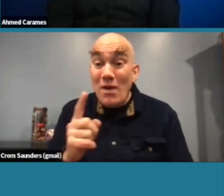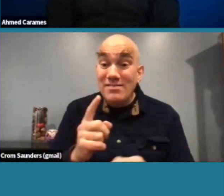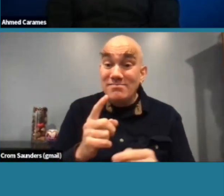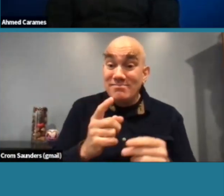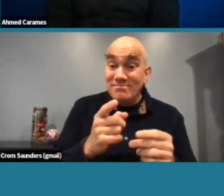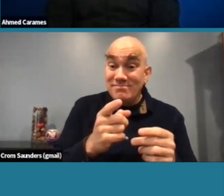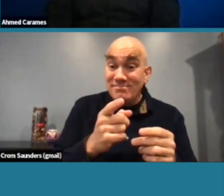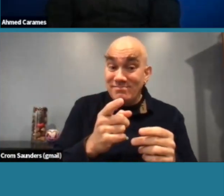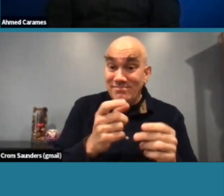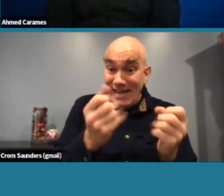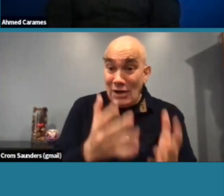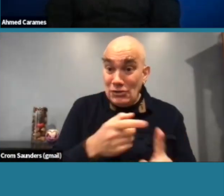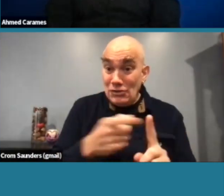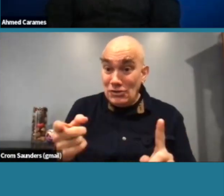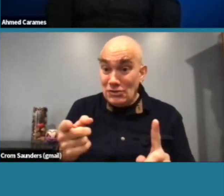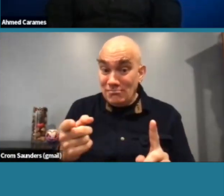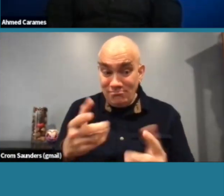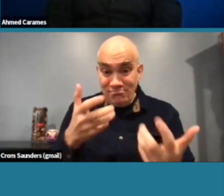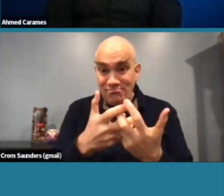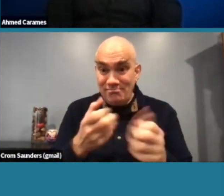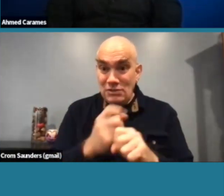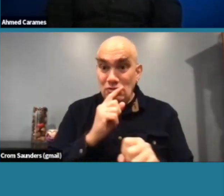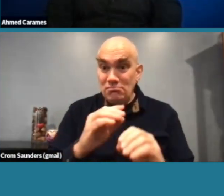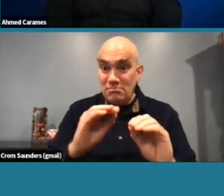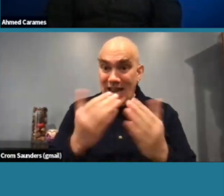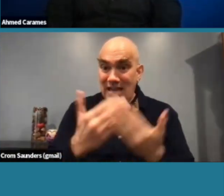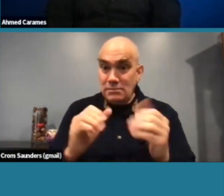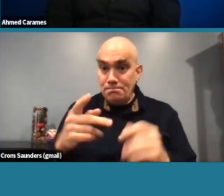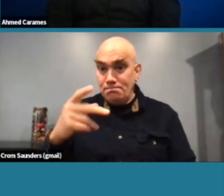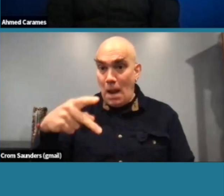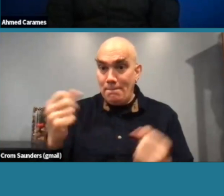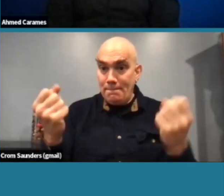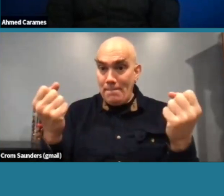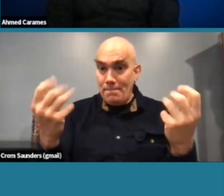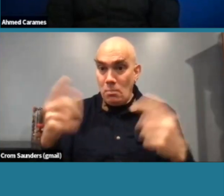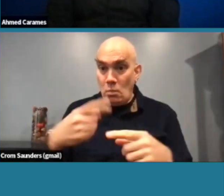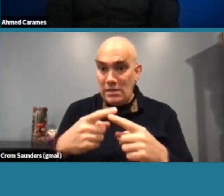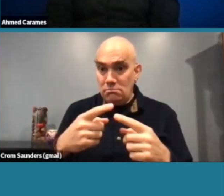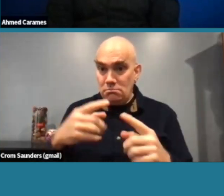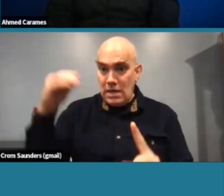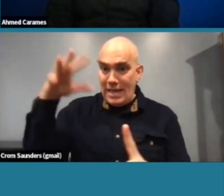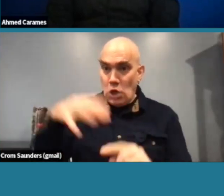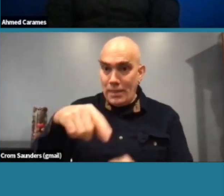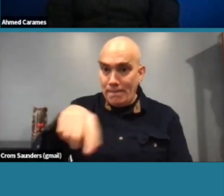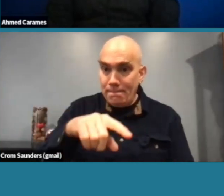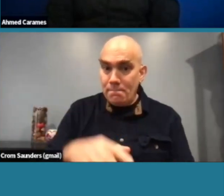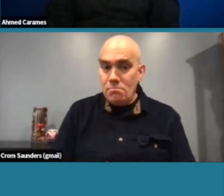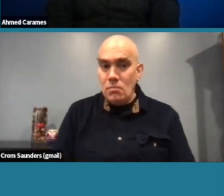But we will talk about, for example, what's the best color for the lighting to make sure it's as appropriate as